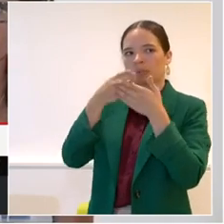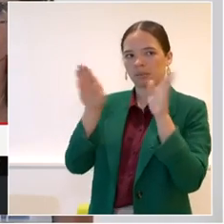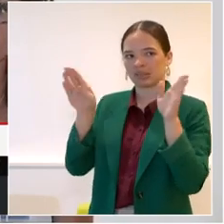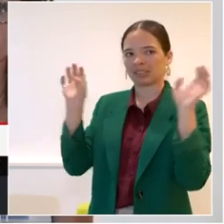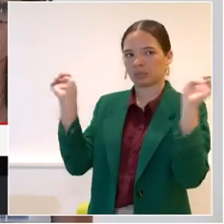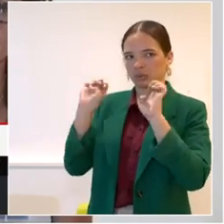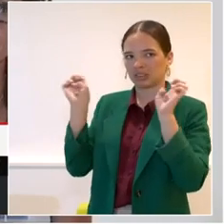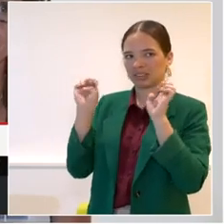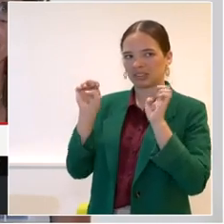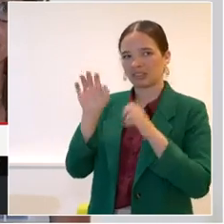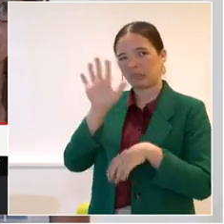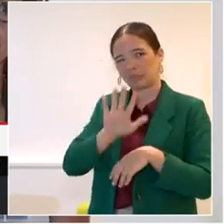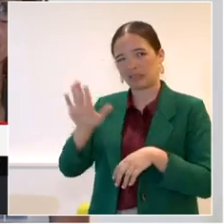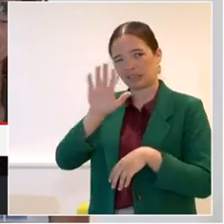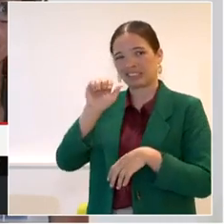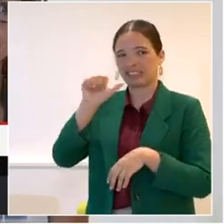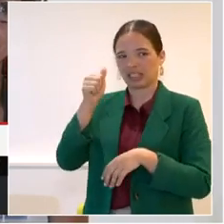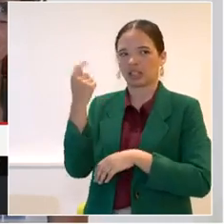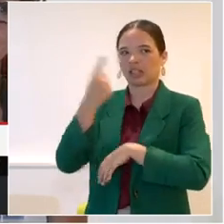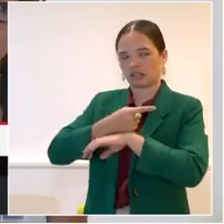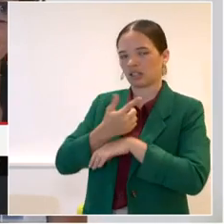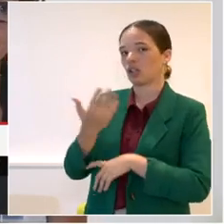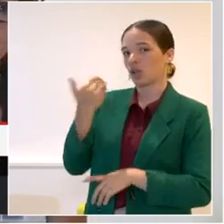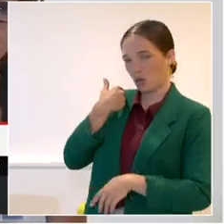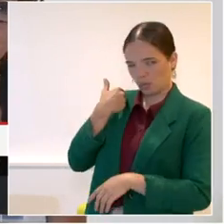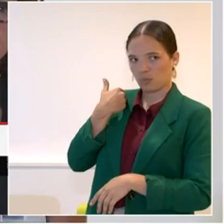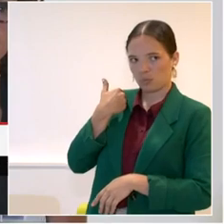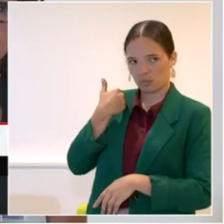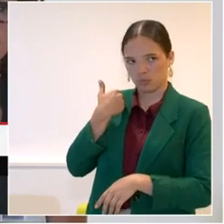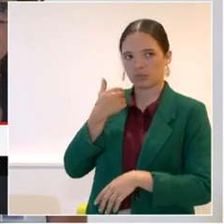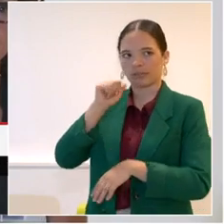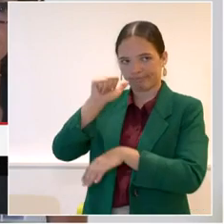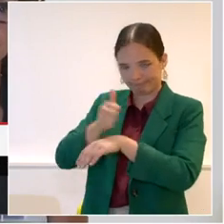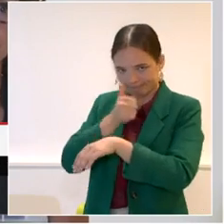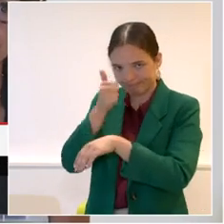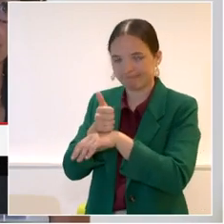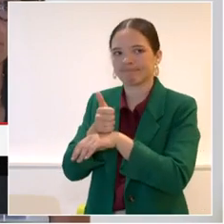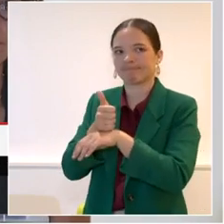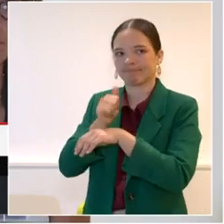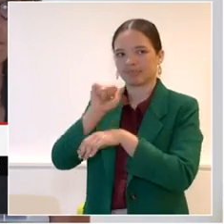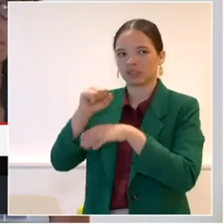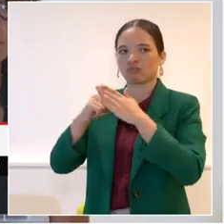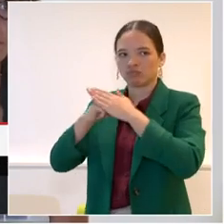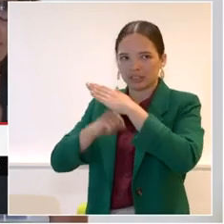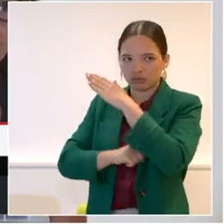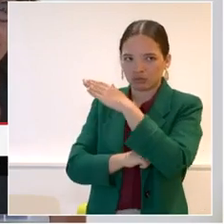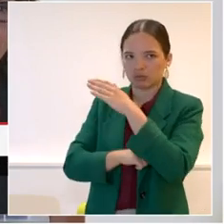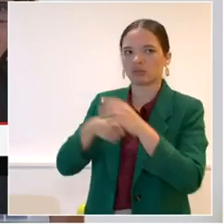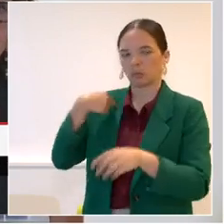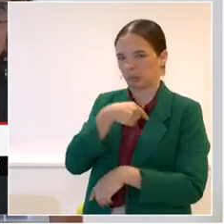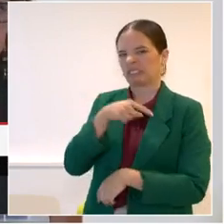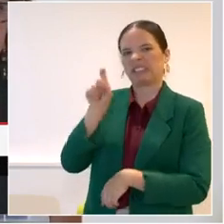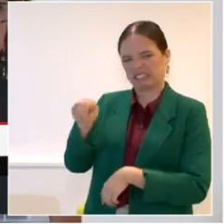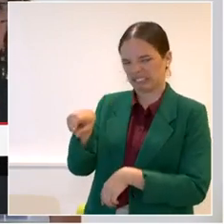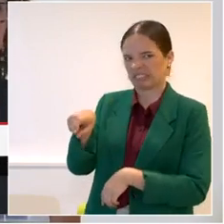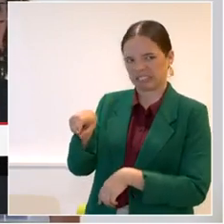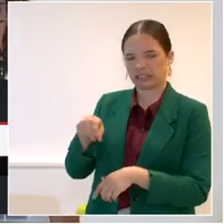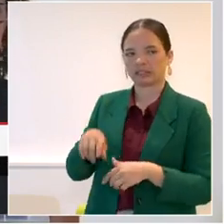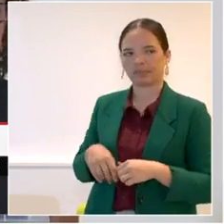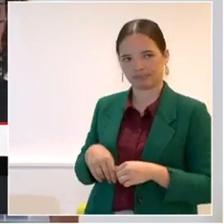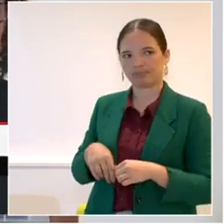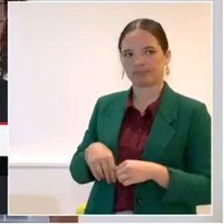about 10 days ago, that puts the framework in place that we need. We haven't had